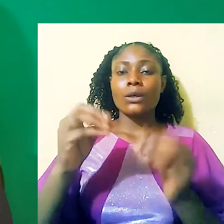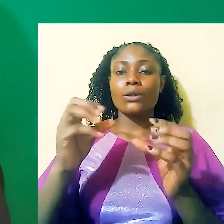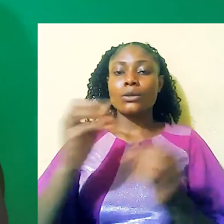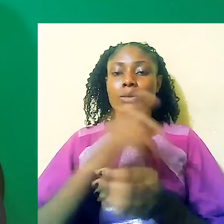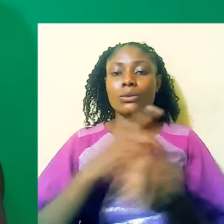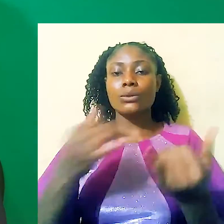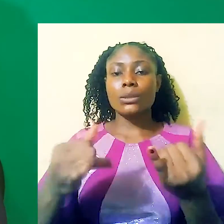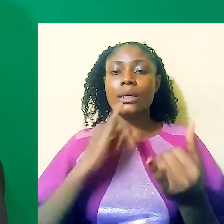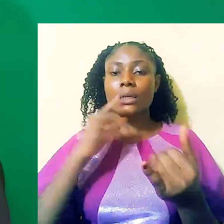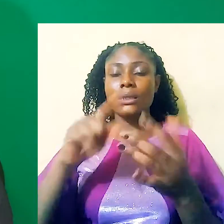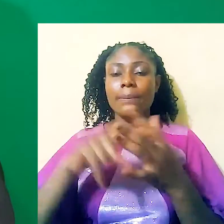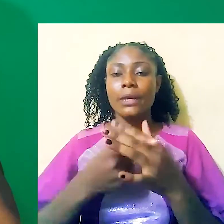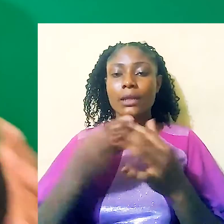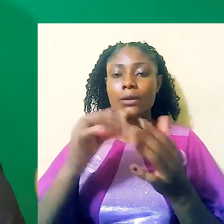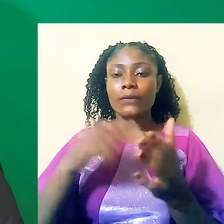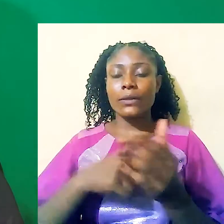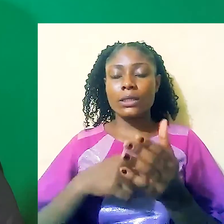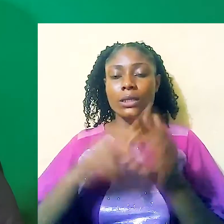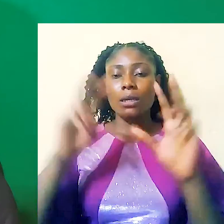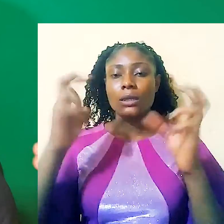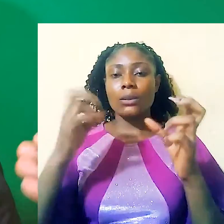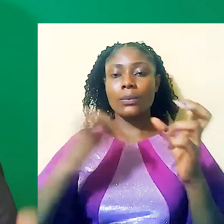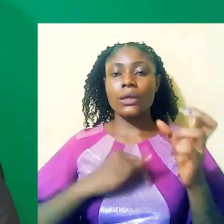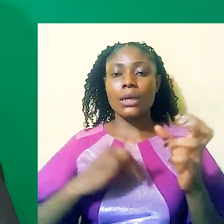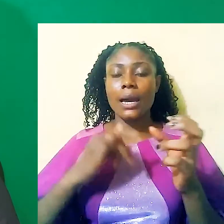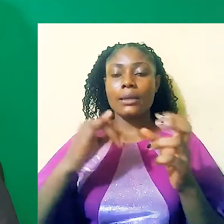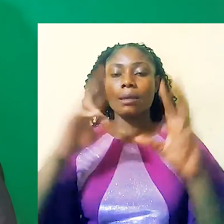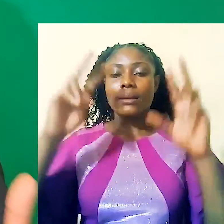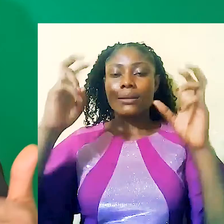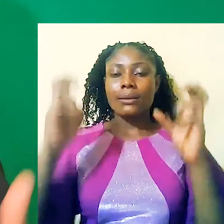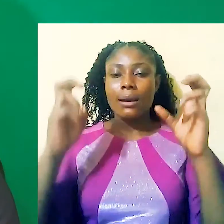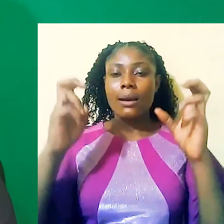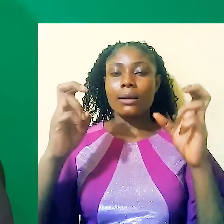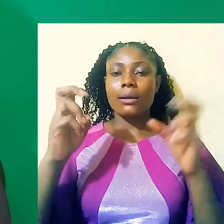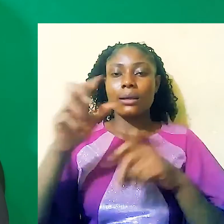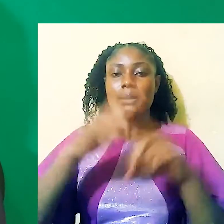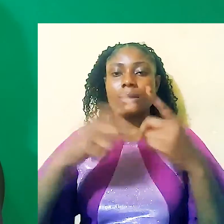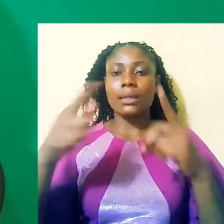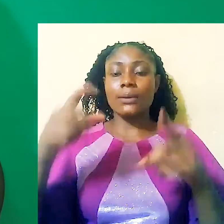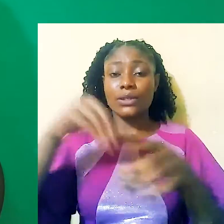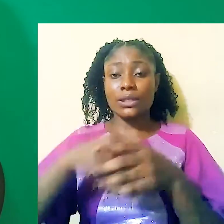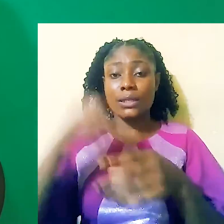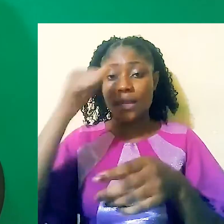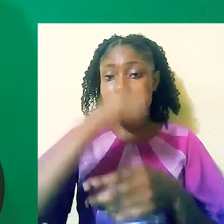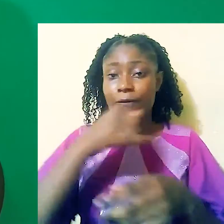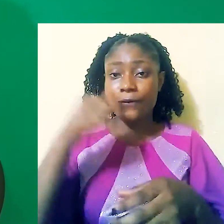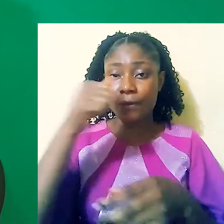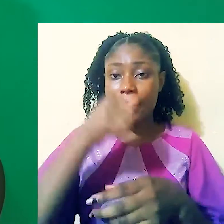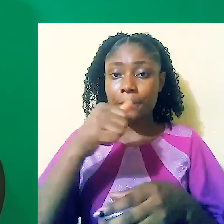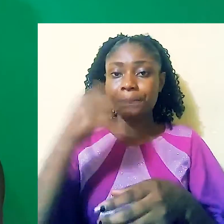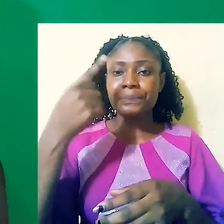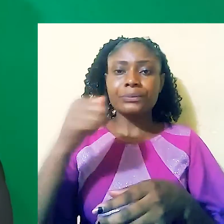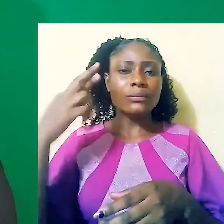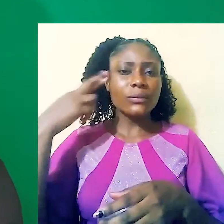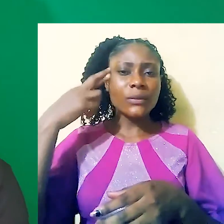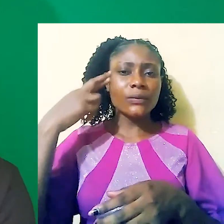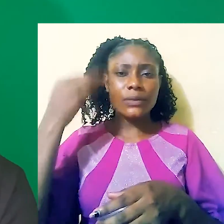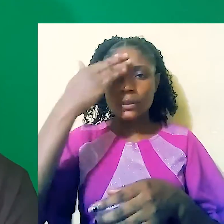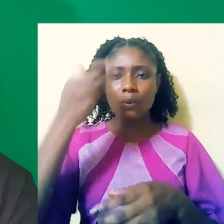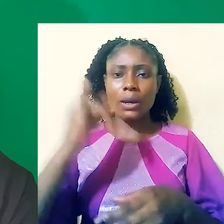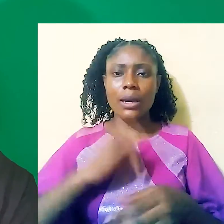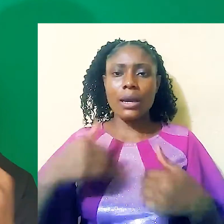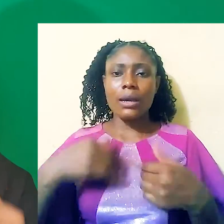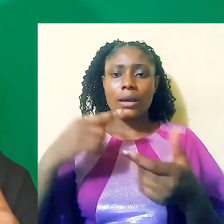so today is the beginning of the topic I tag sign languages in Africa. And the